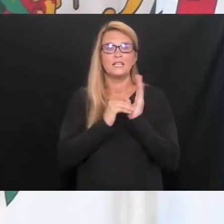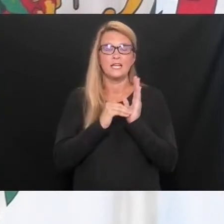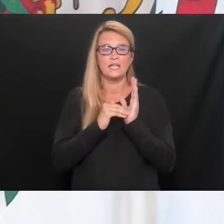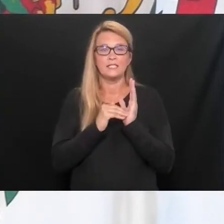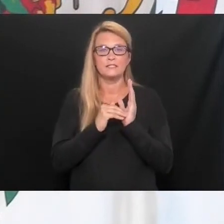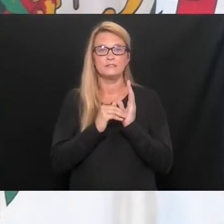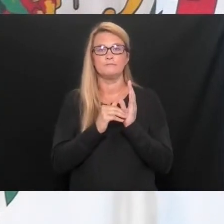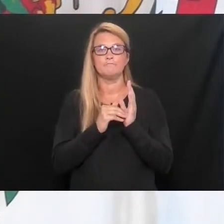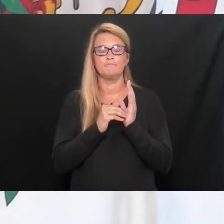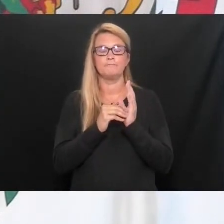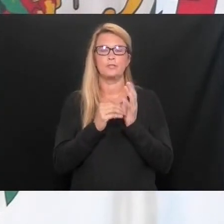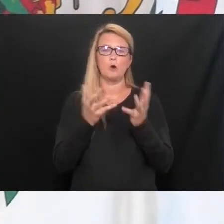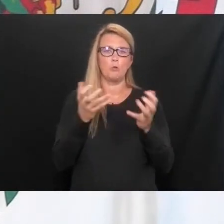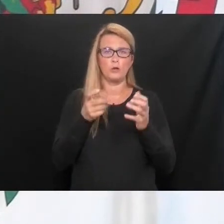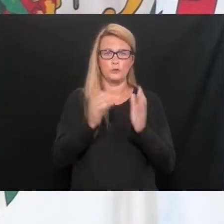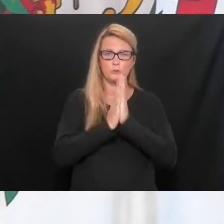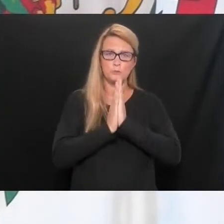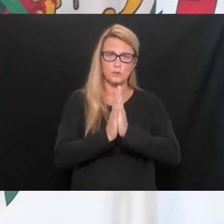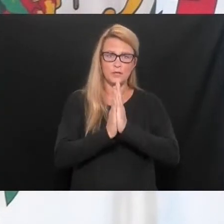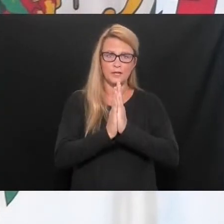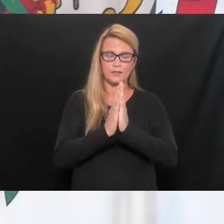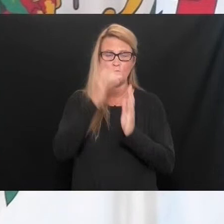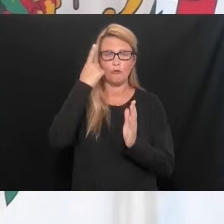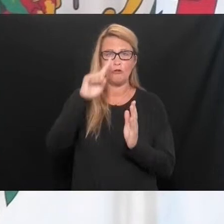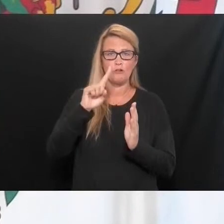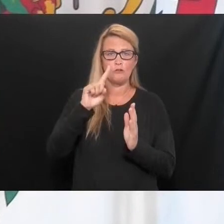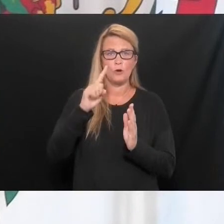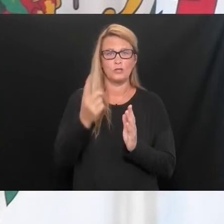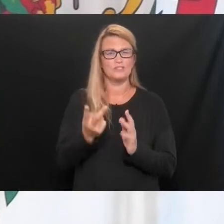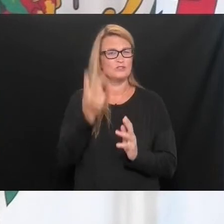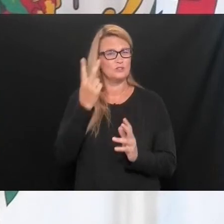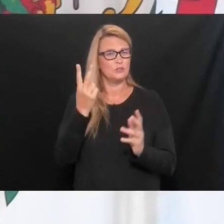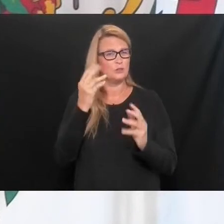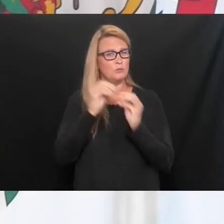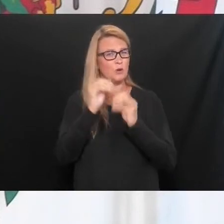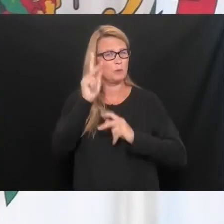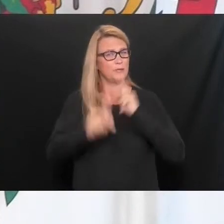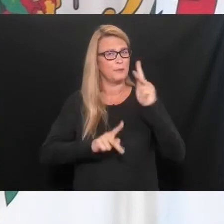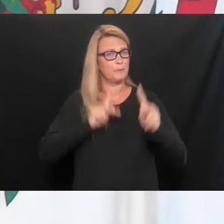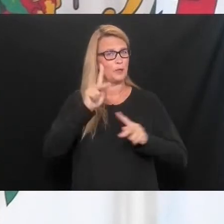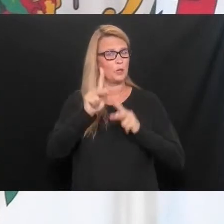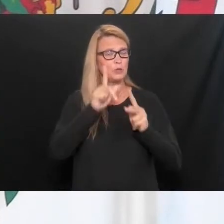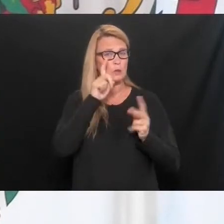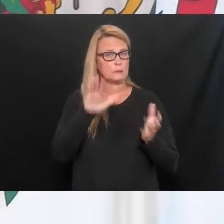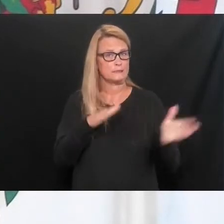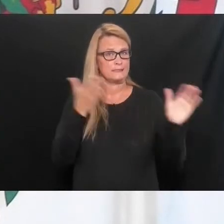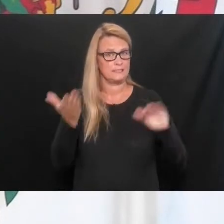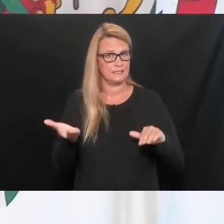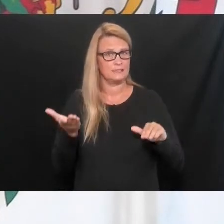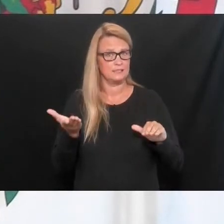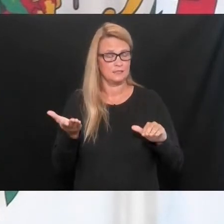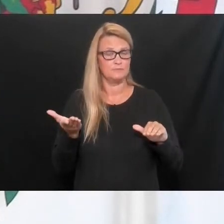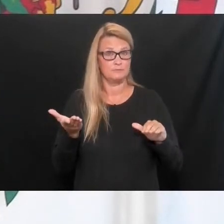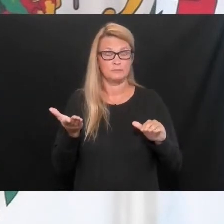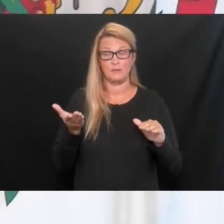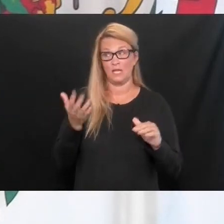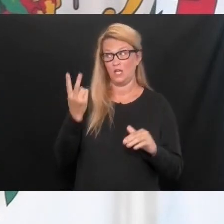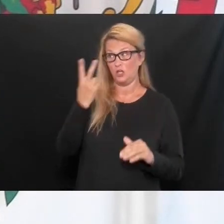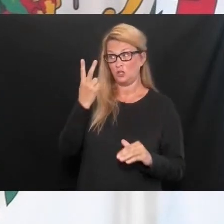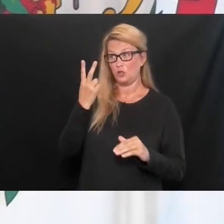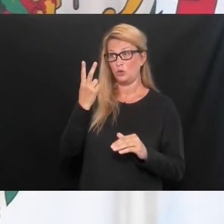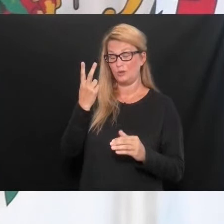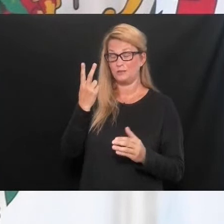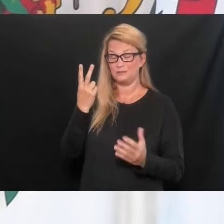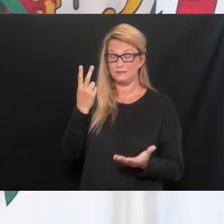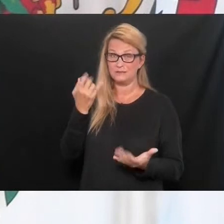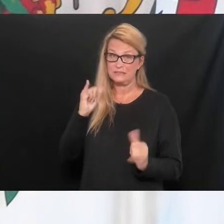these folks in prayer. We've lost two more individuals. To be perfectly honest, that's good news in a lot of ways,